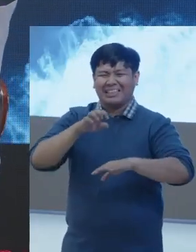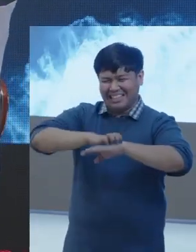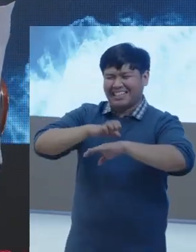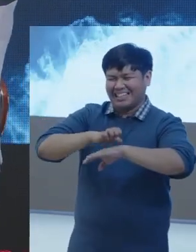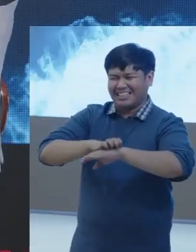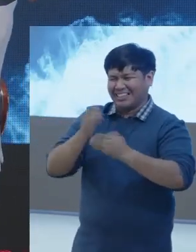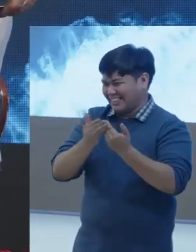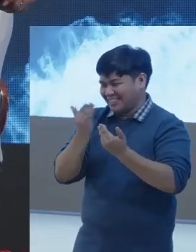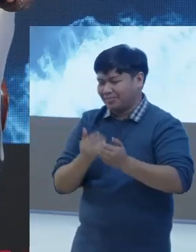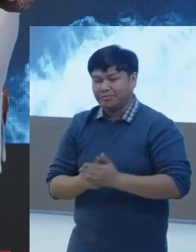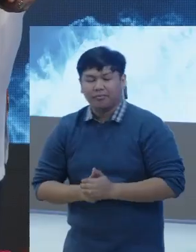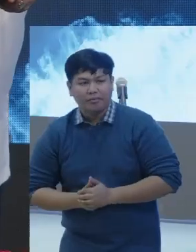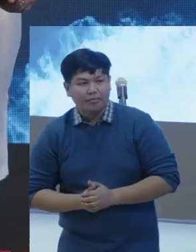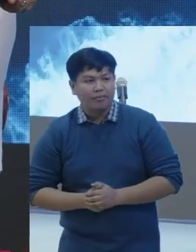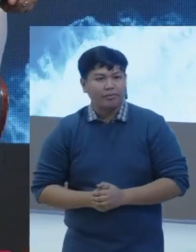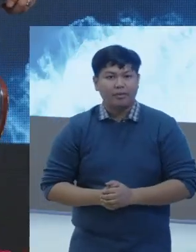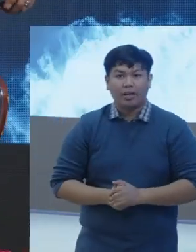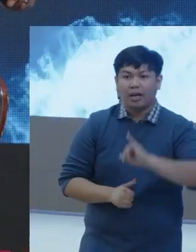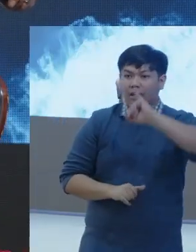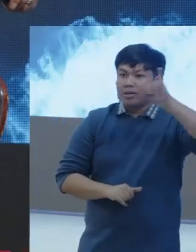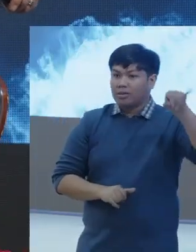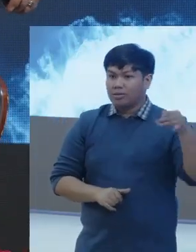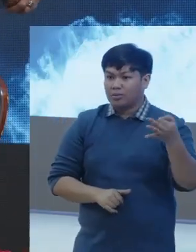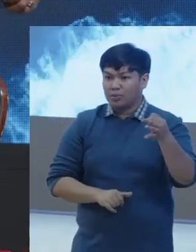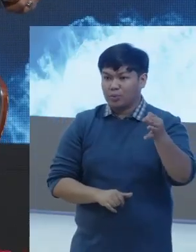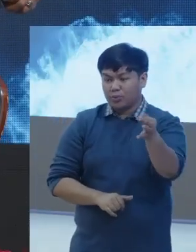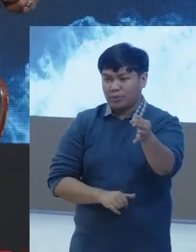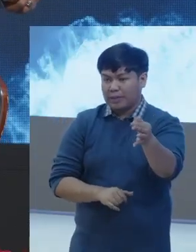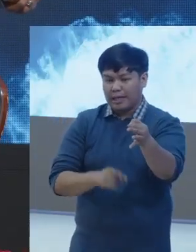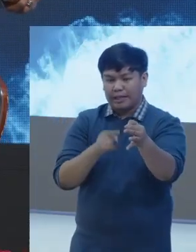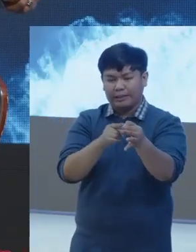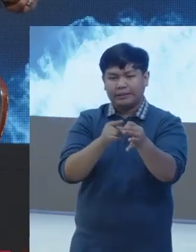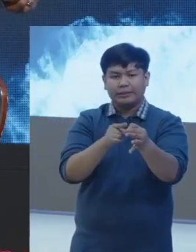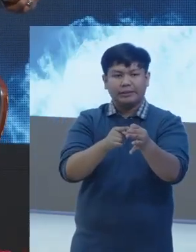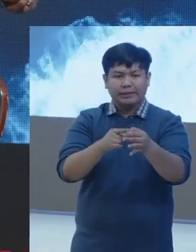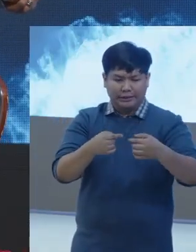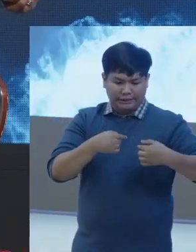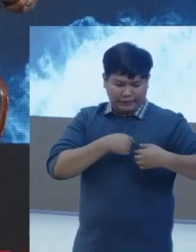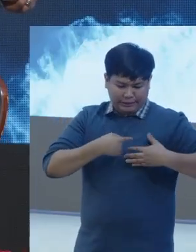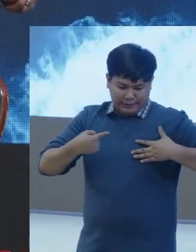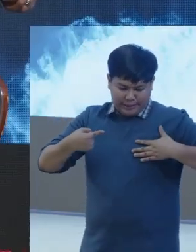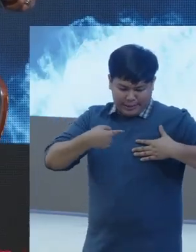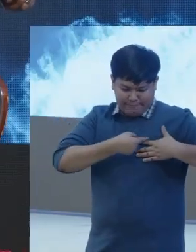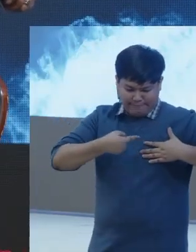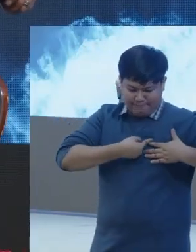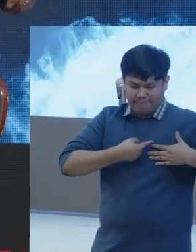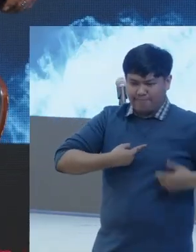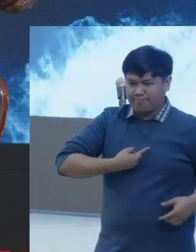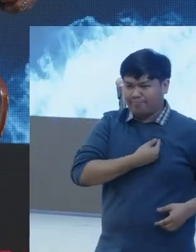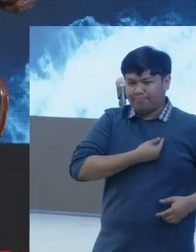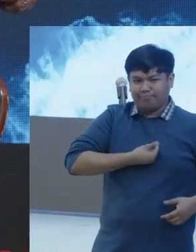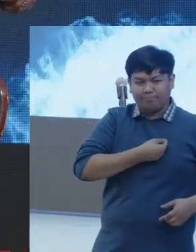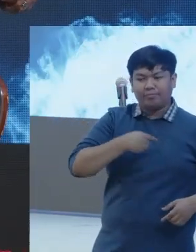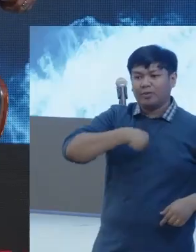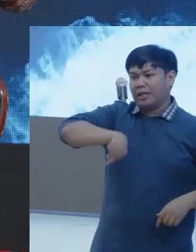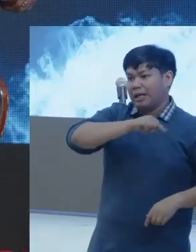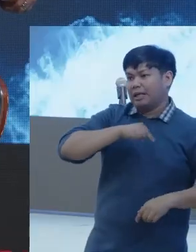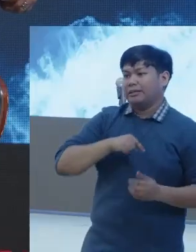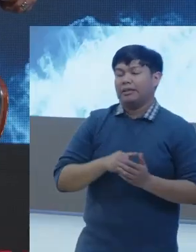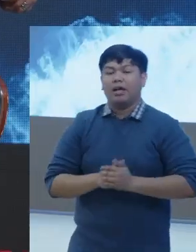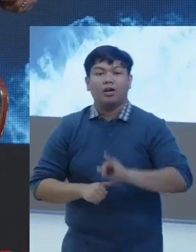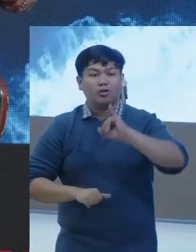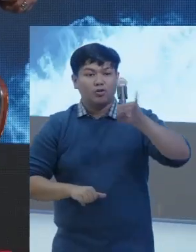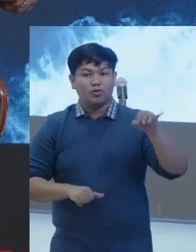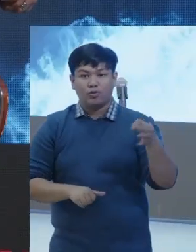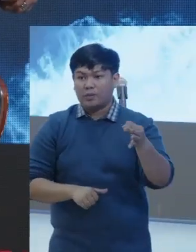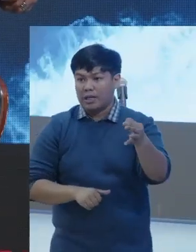And I quote, "Here the message of Jonah hits quite close to home. Like Jonah and the